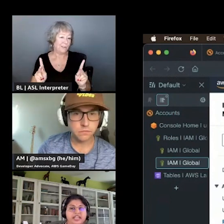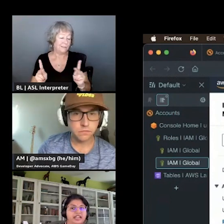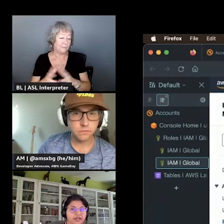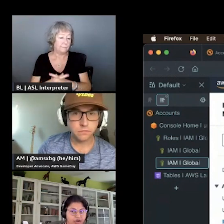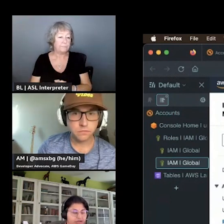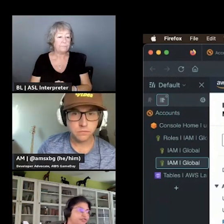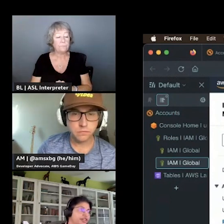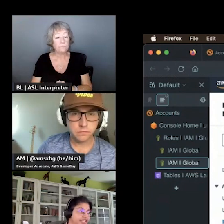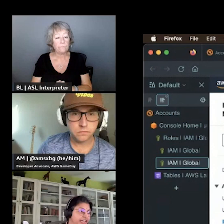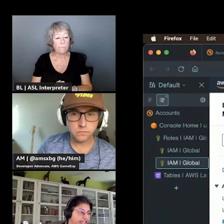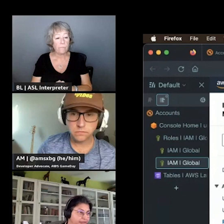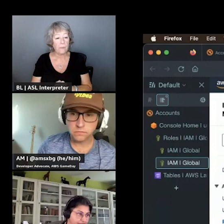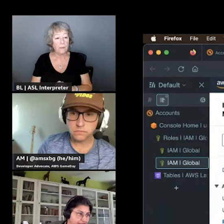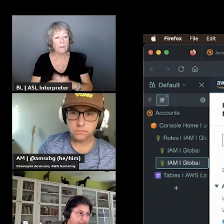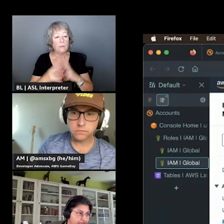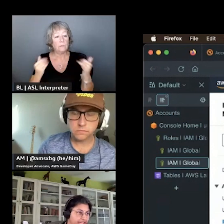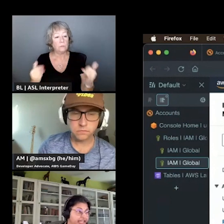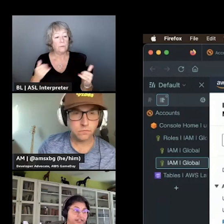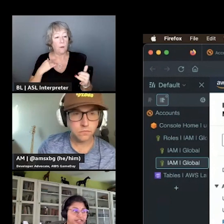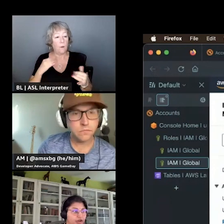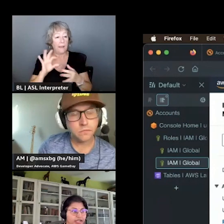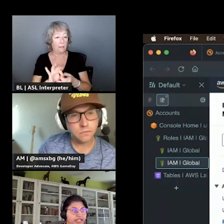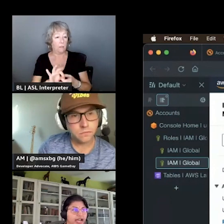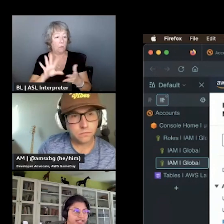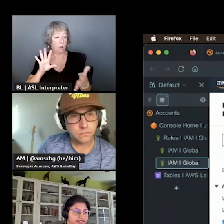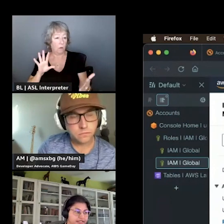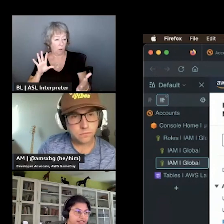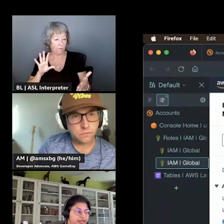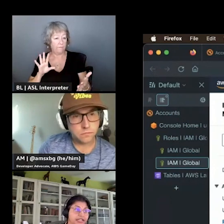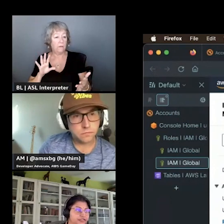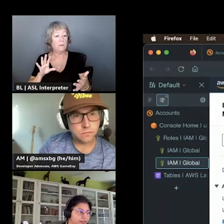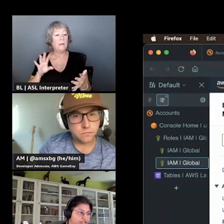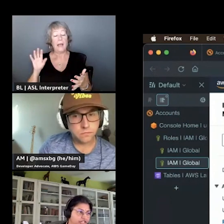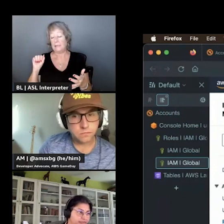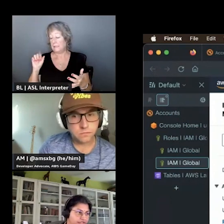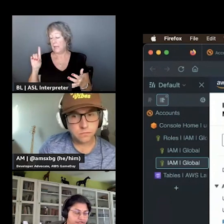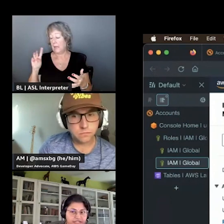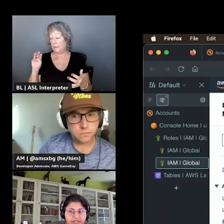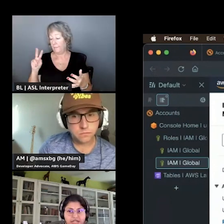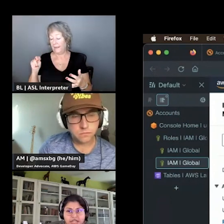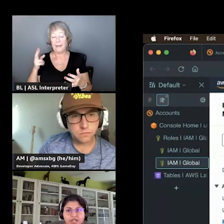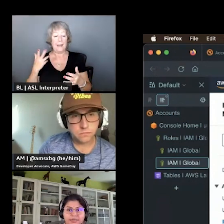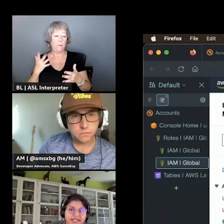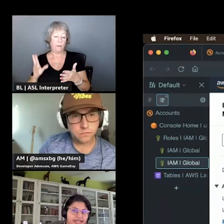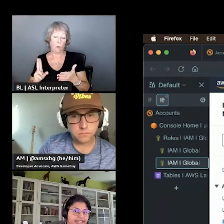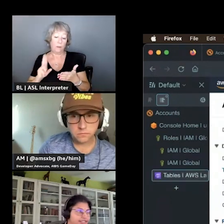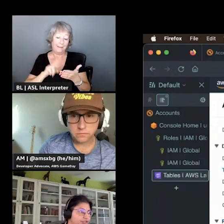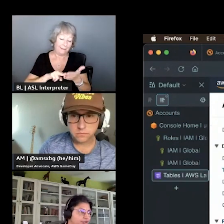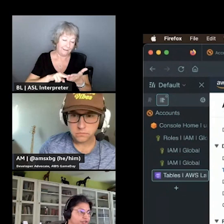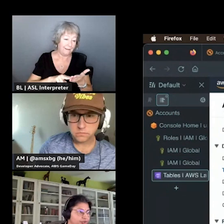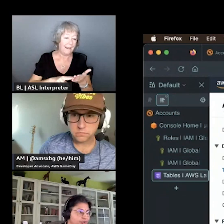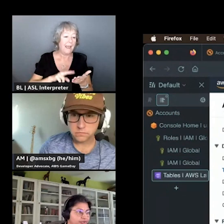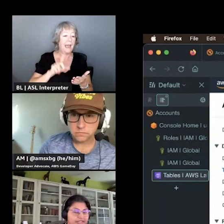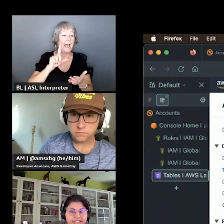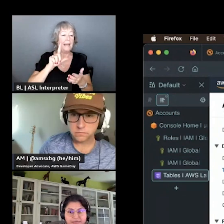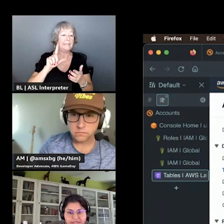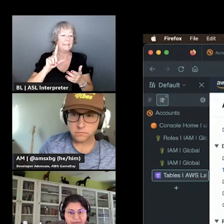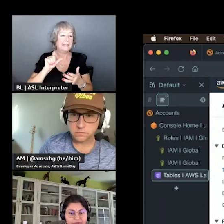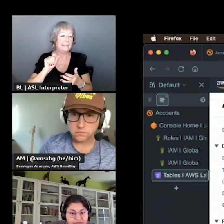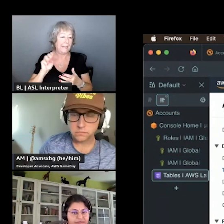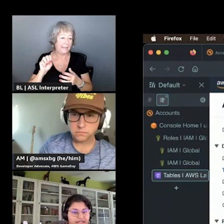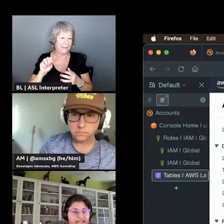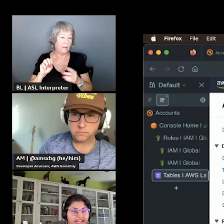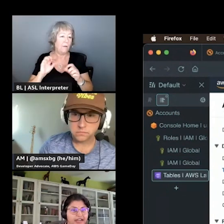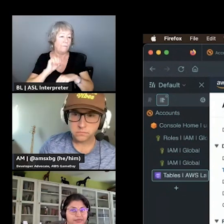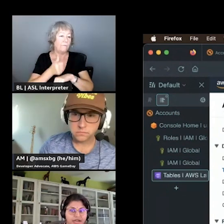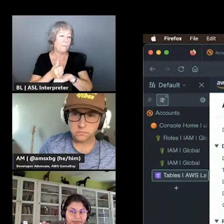So now I can log off as IAM admin. I can re-log in as a lake formation administrator. But I just to keep the